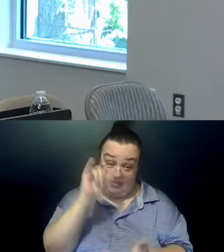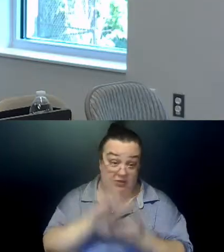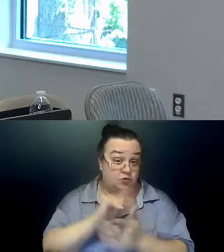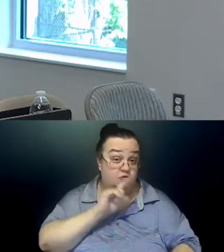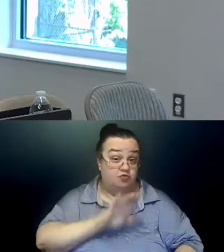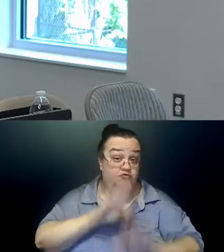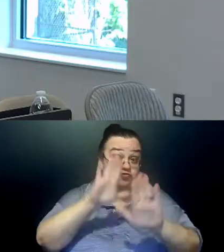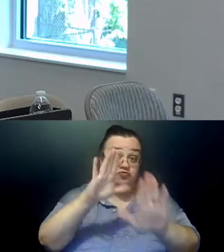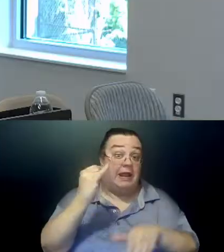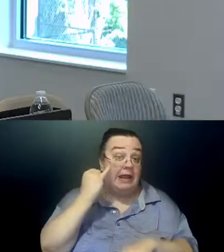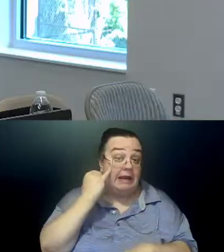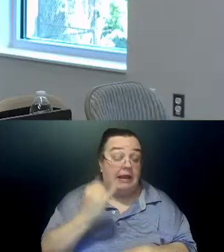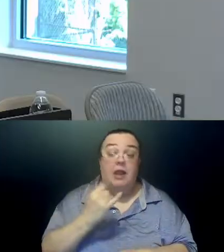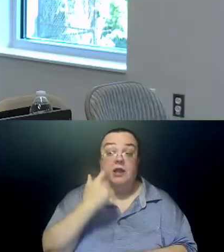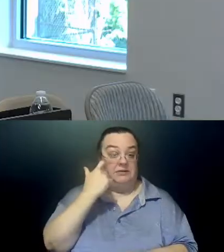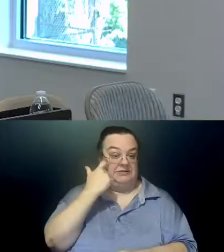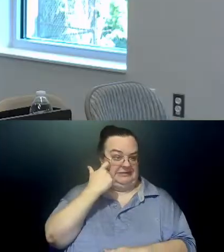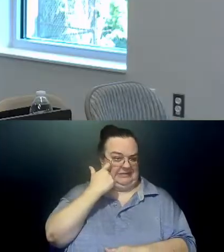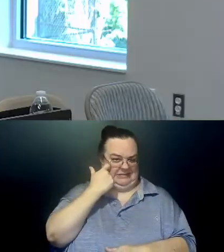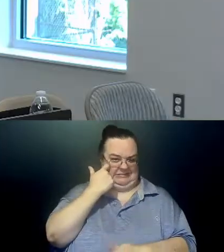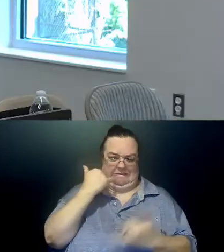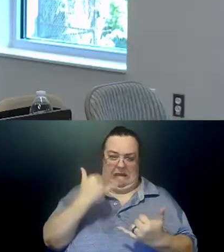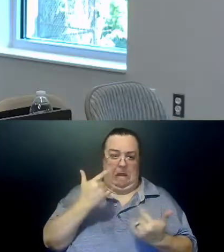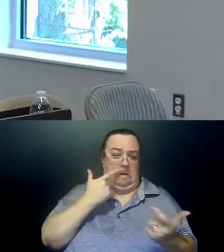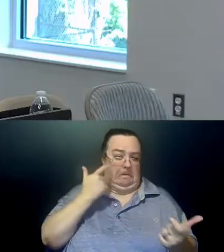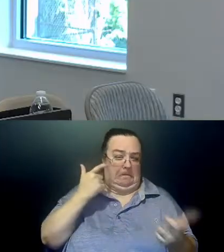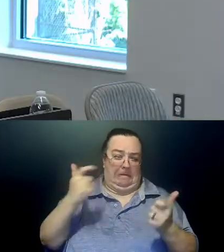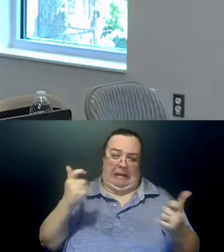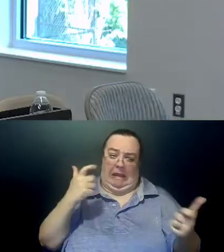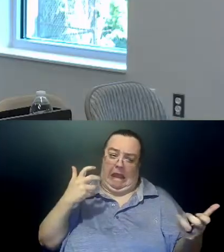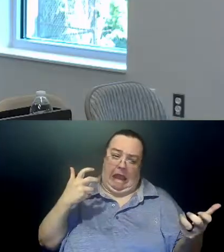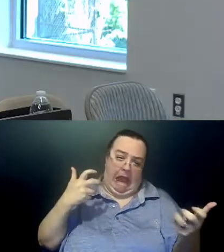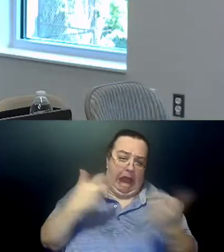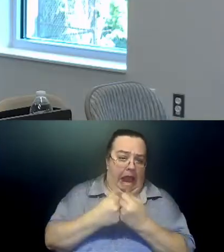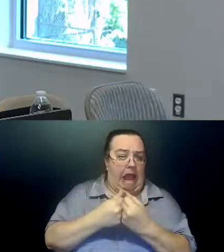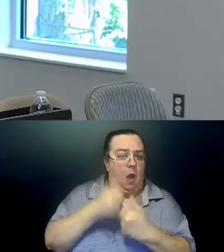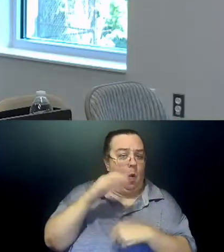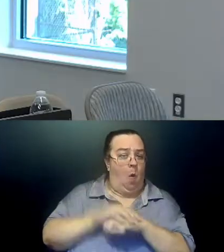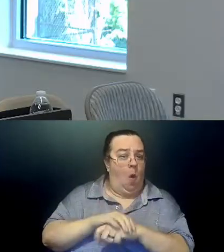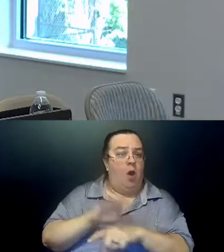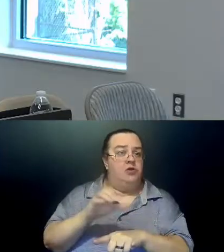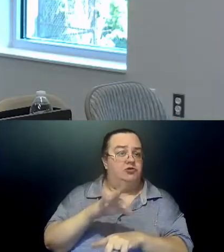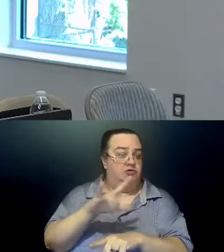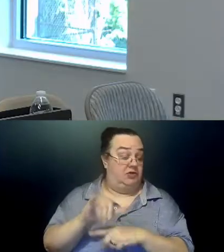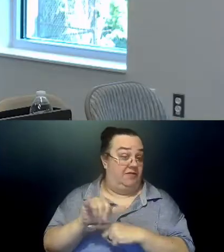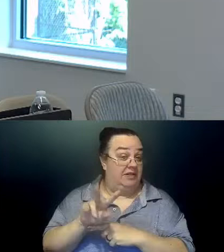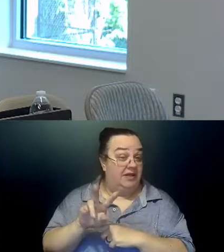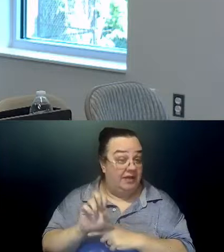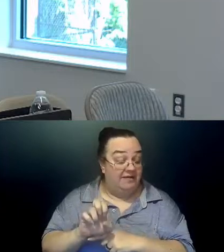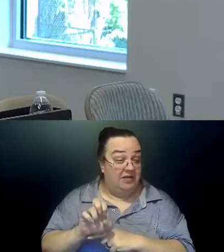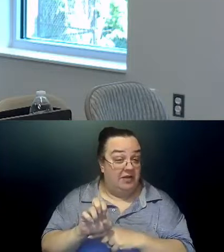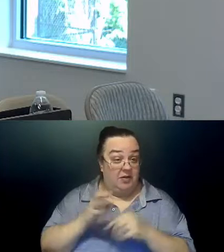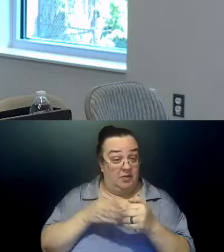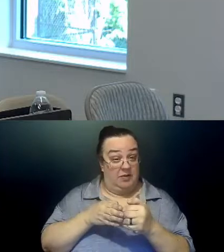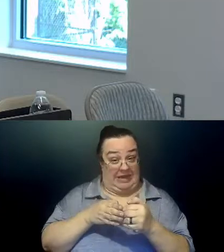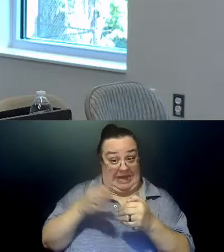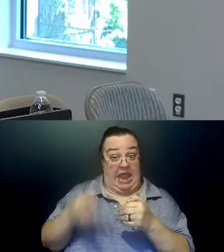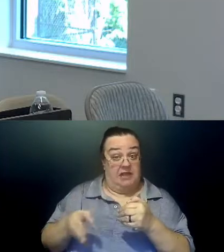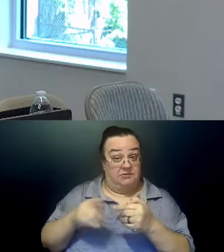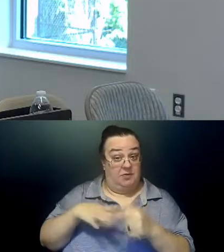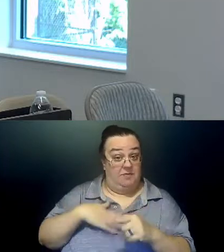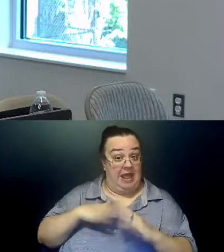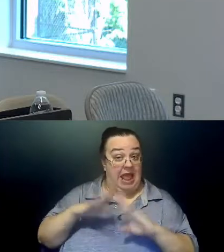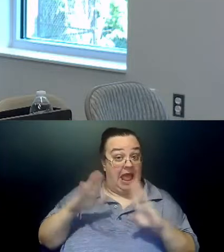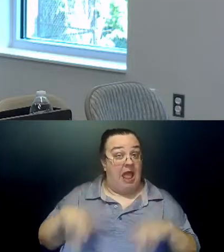Just now, there was a big accident on Cheverly Avenue, right next door to my house. A